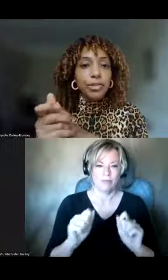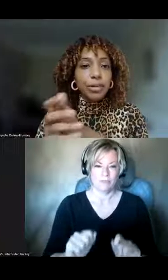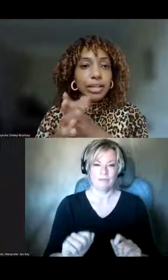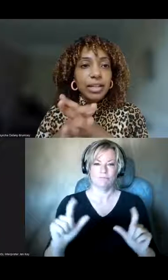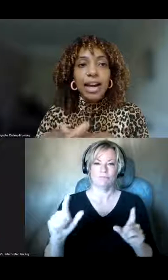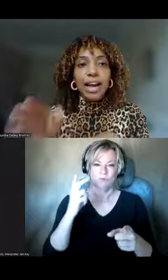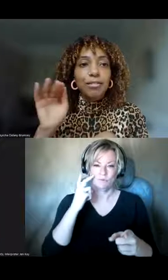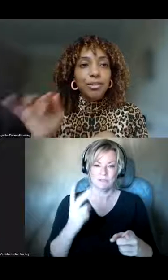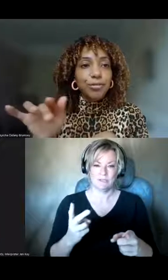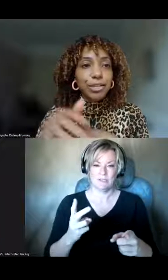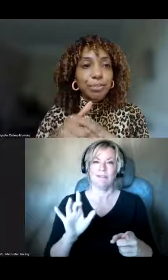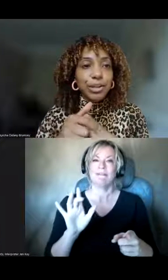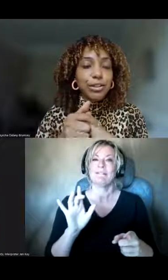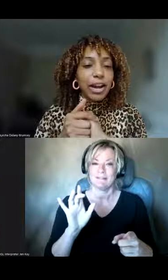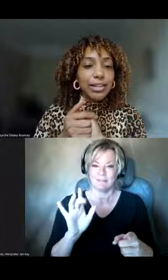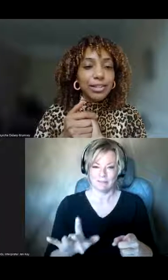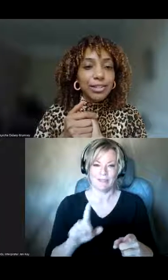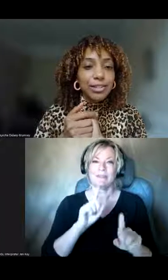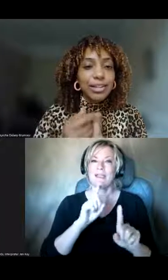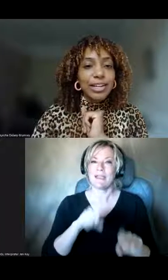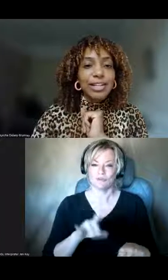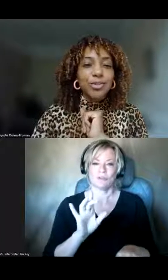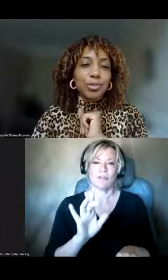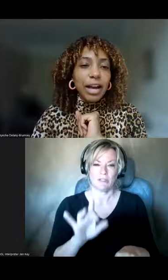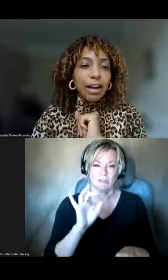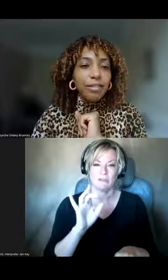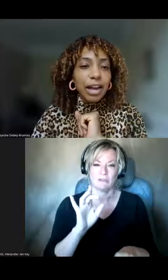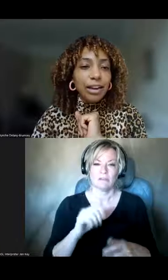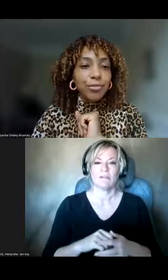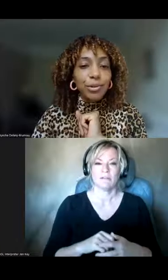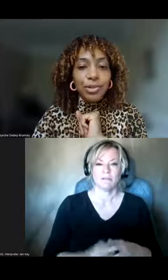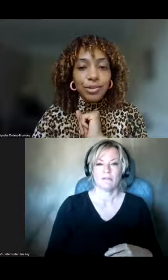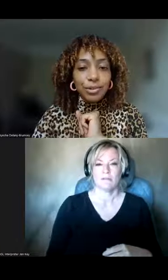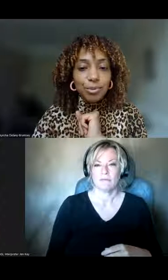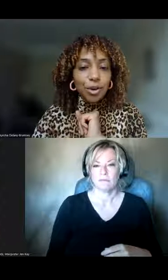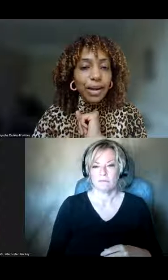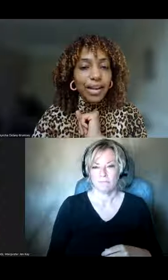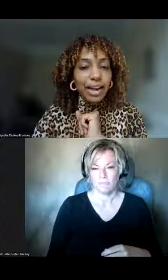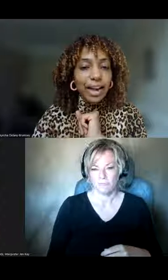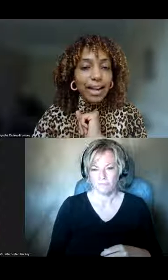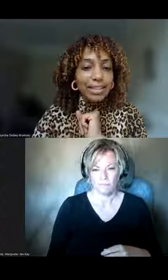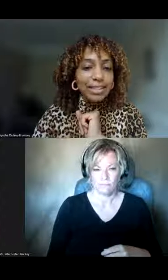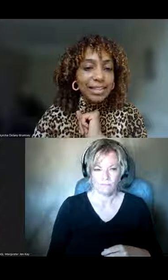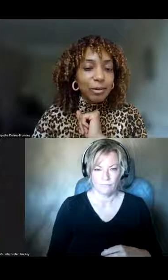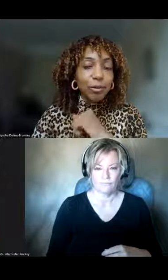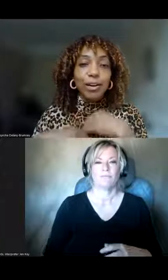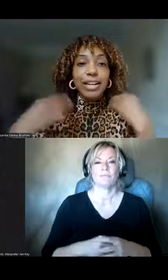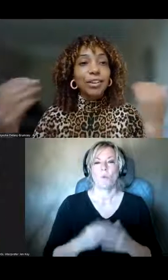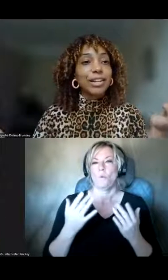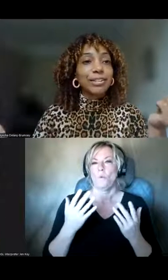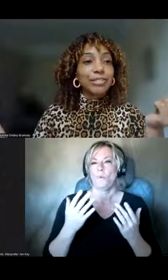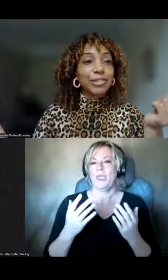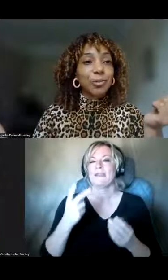on the screen, and feel free to put in your answer. As soon as we have a few of those, we'll go ahead and we'll find